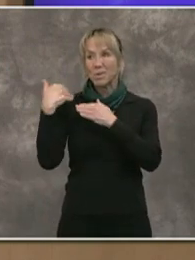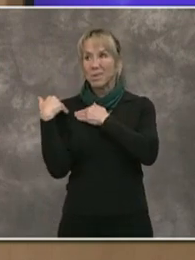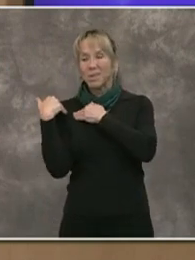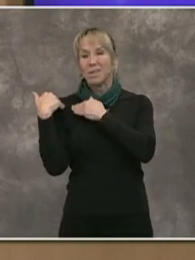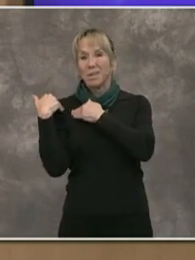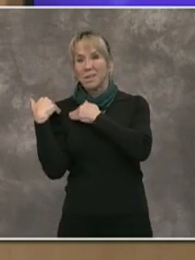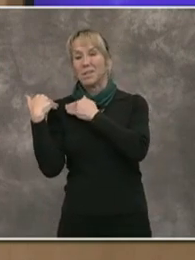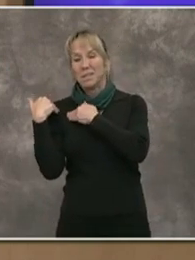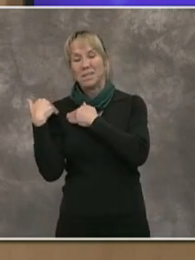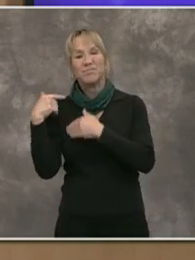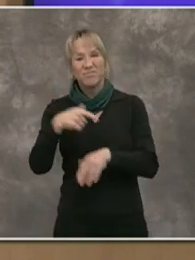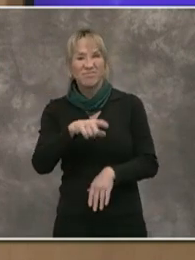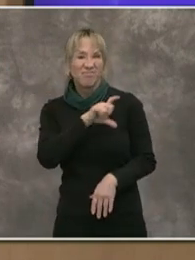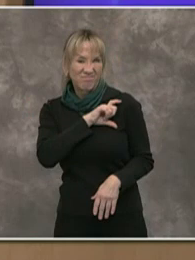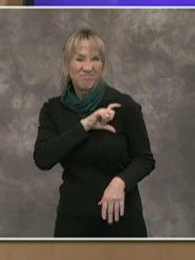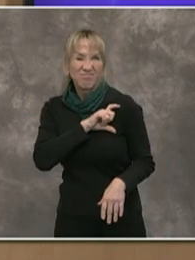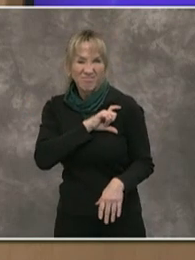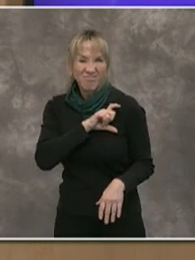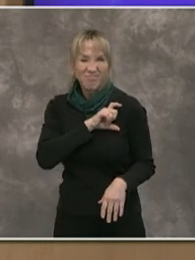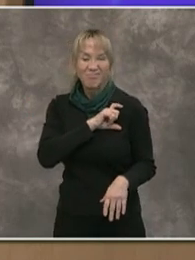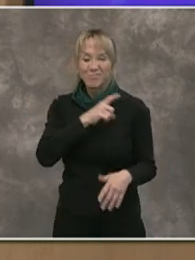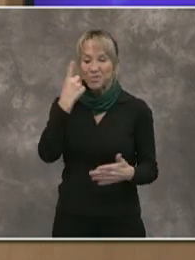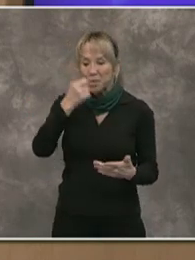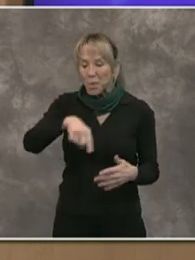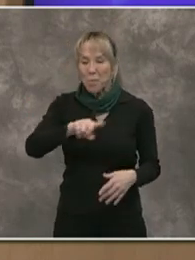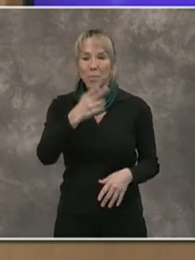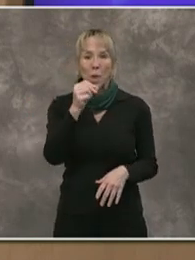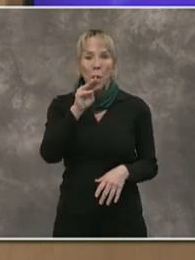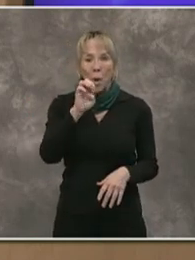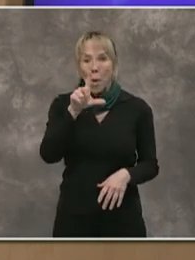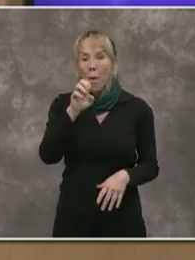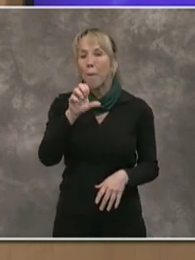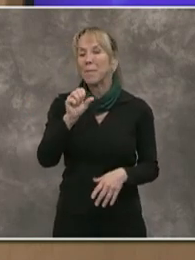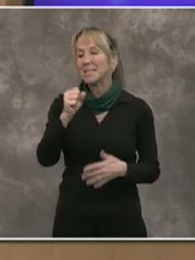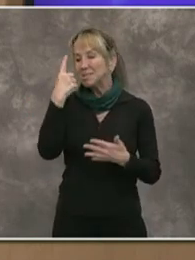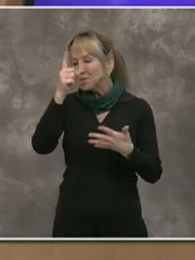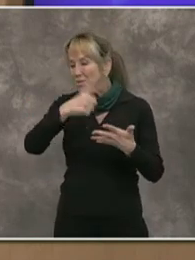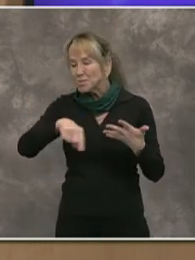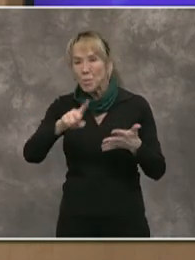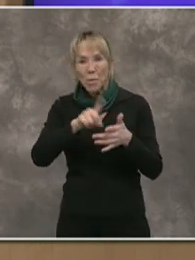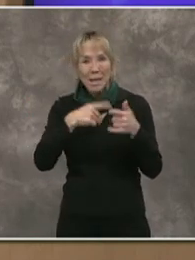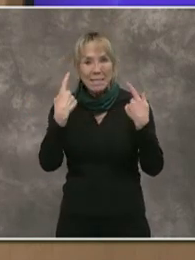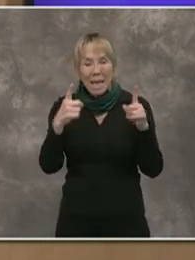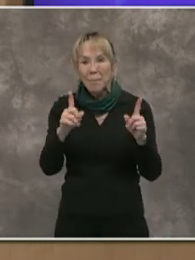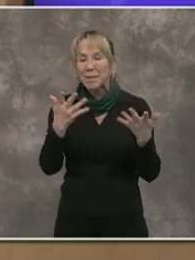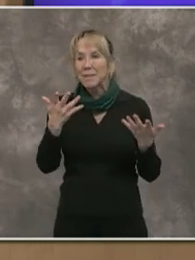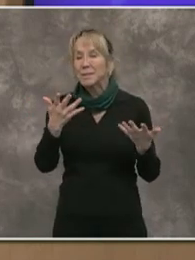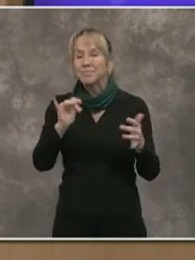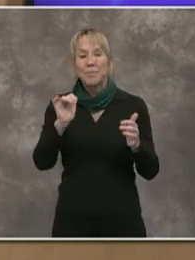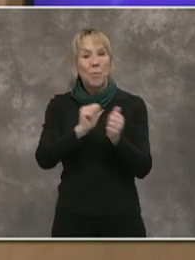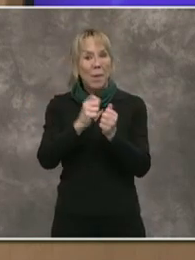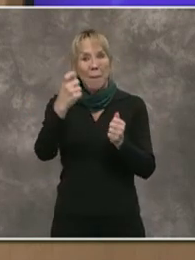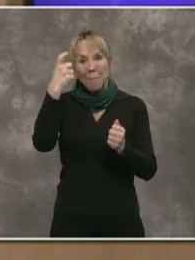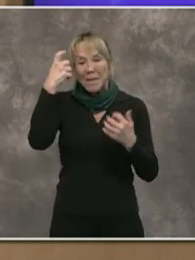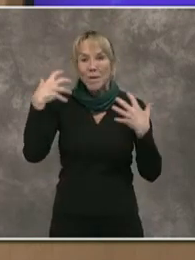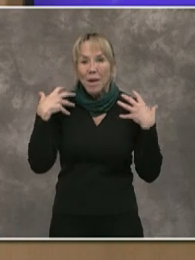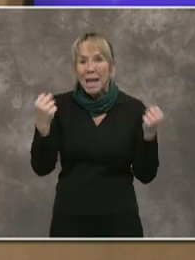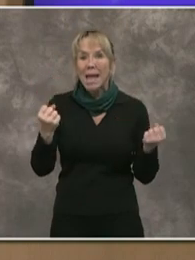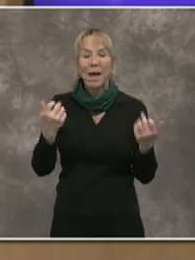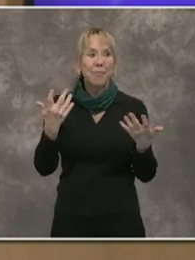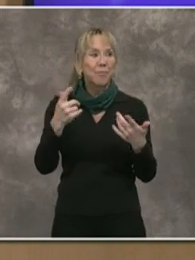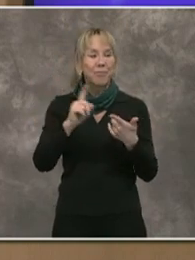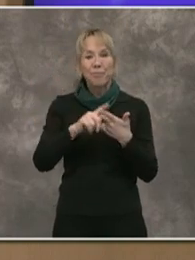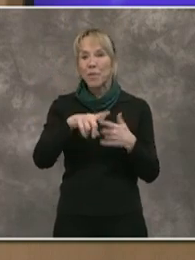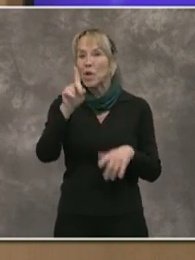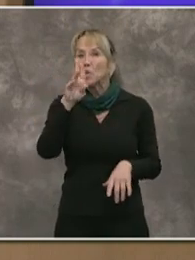of a homeless crisis, of poverty and income inequality, of an often disjointed mental health care system, of a drug